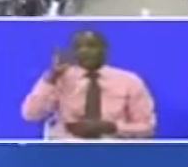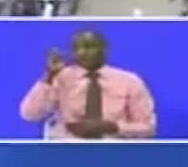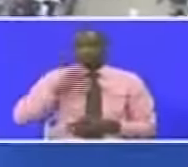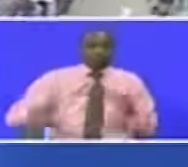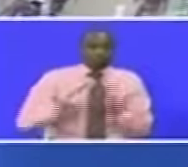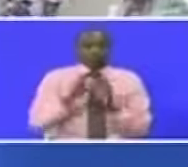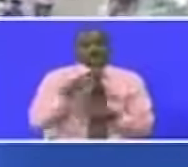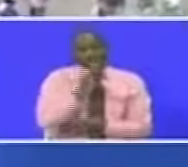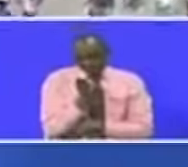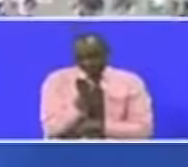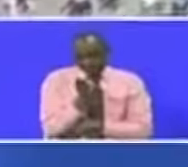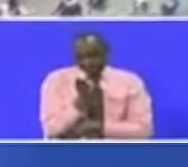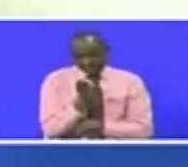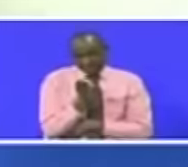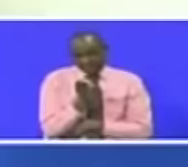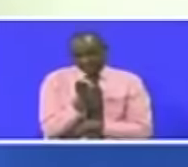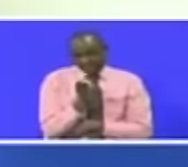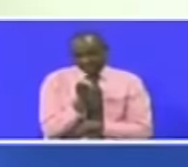feel the pressure and leave office,